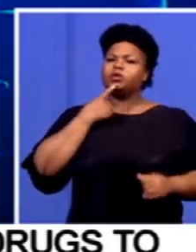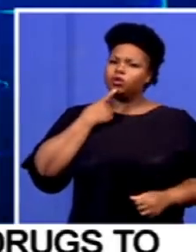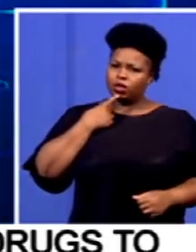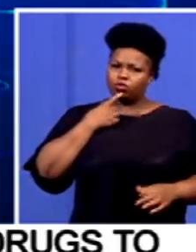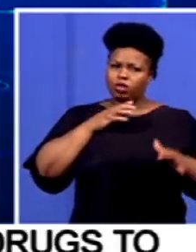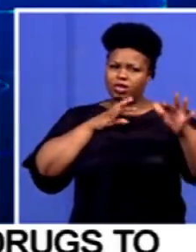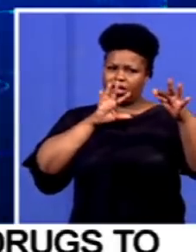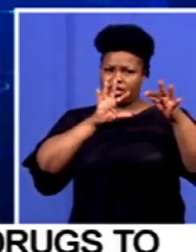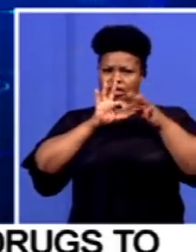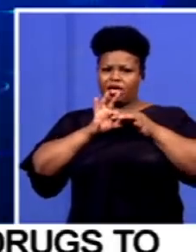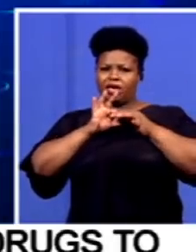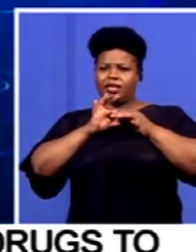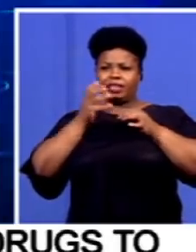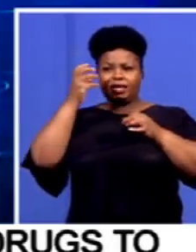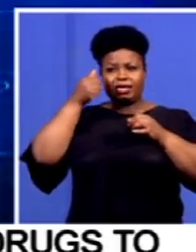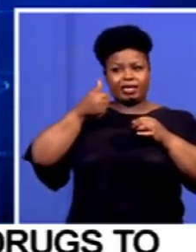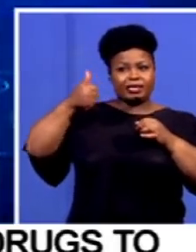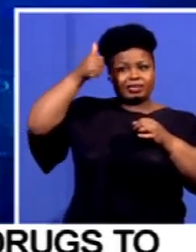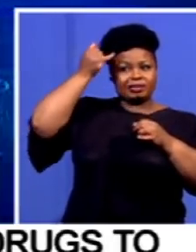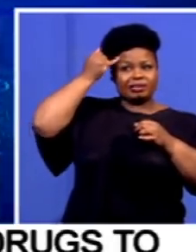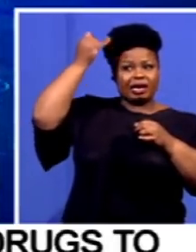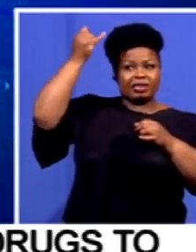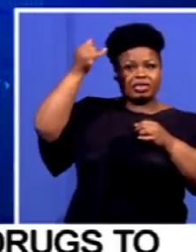link the kingpins to these particular